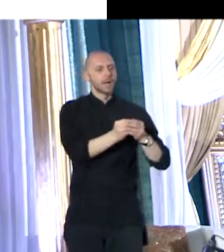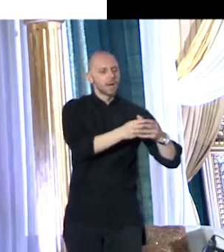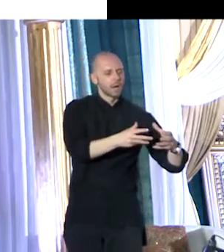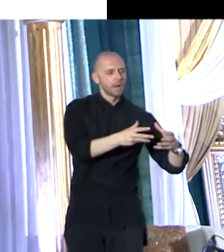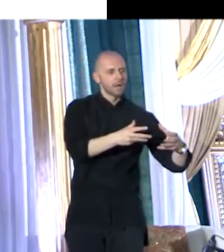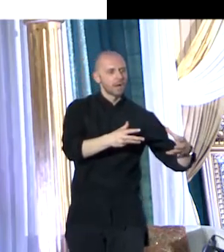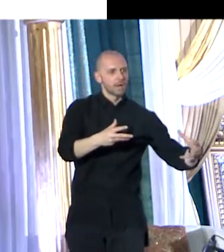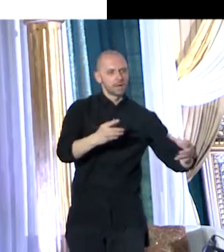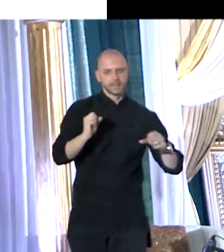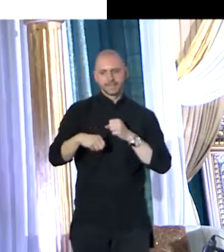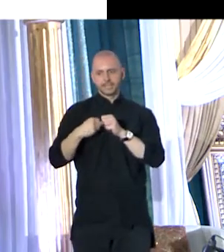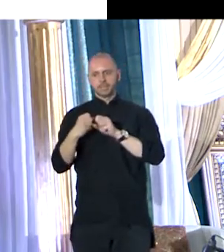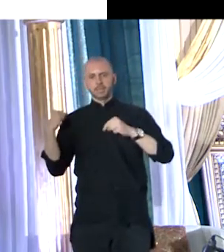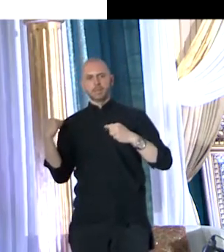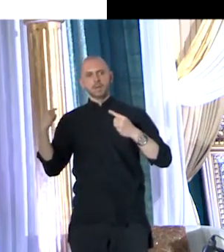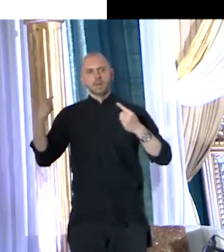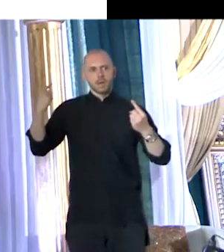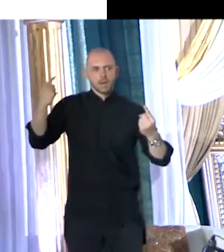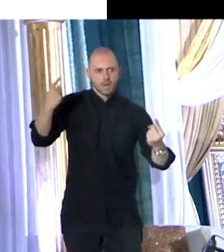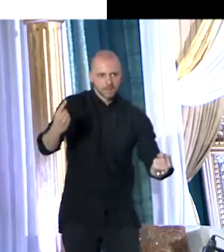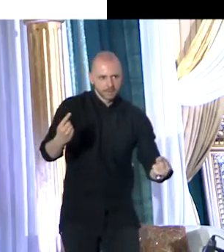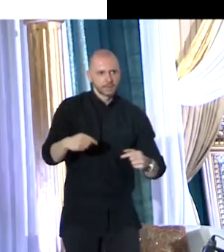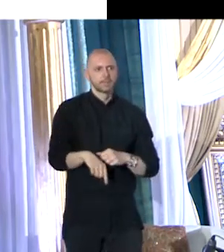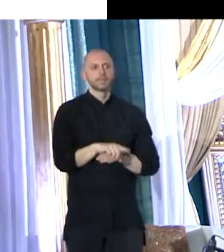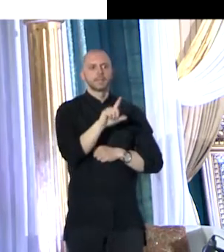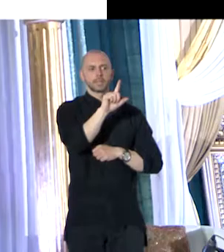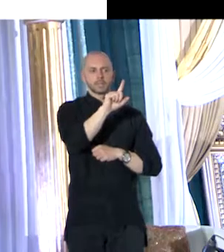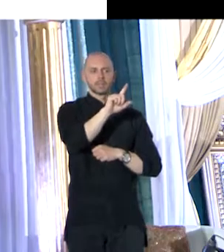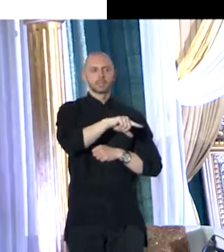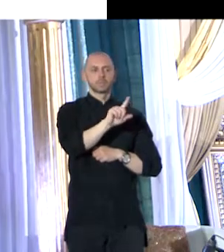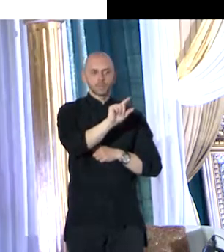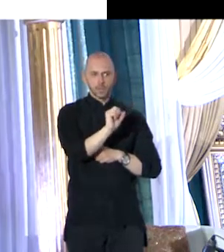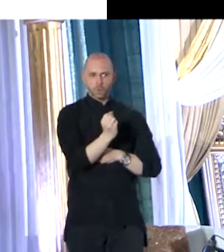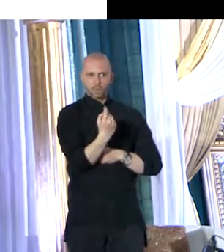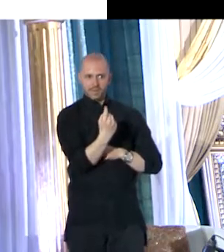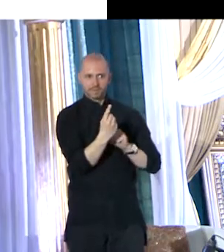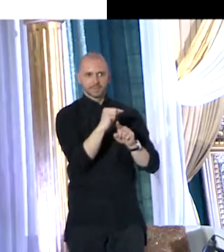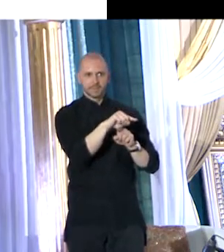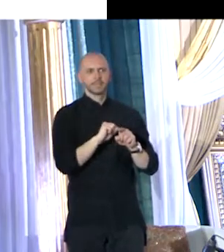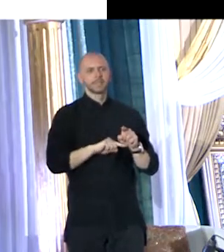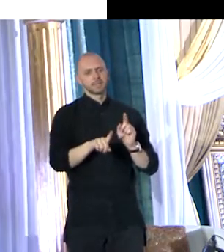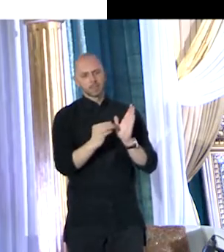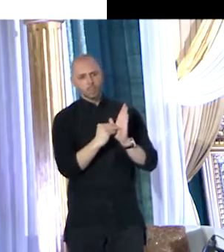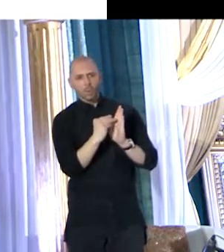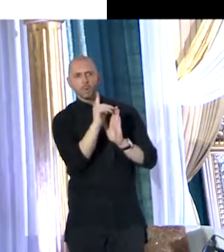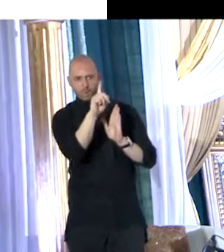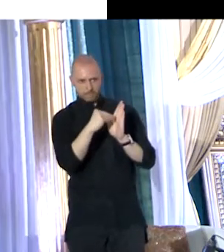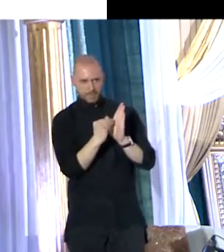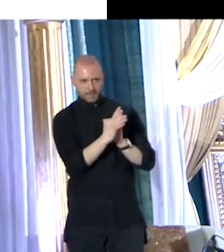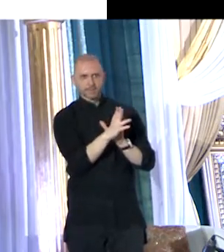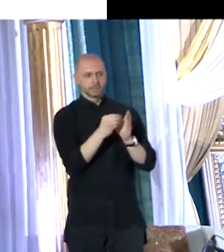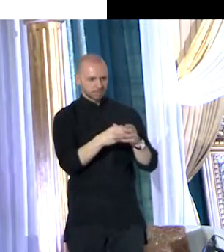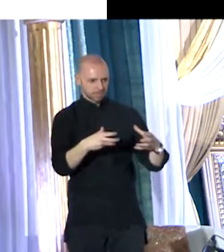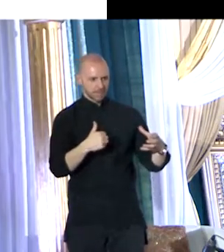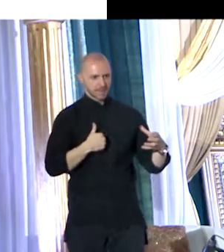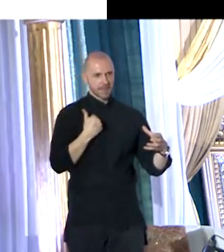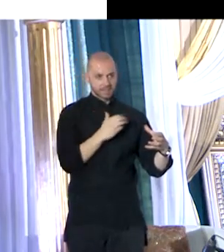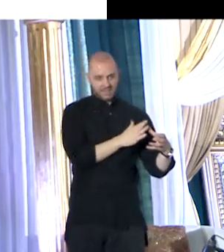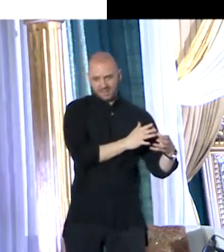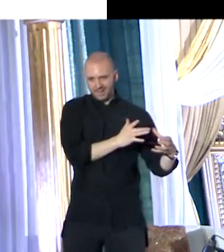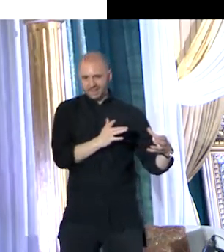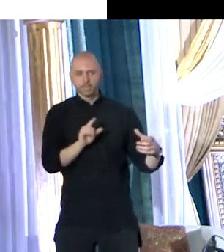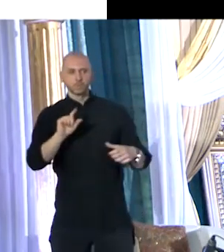a few decades. In 2011, there were well over a million Muslims living in this country. By the end of the 2016 census, which is